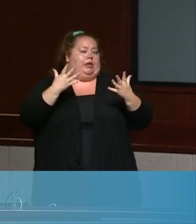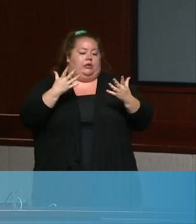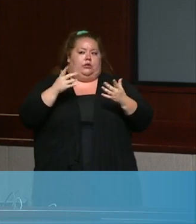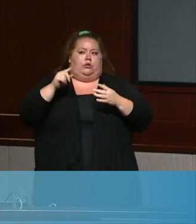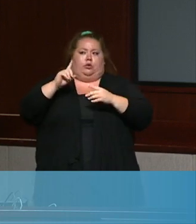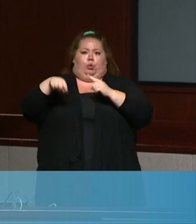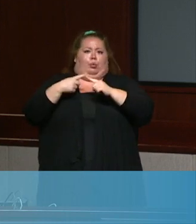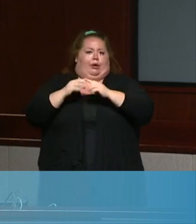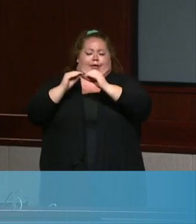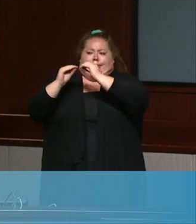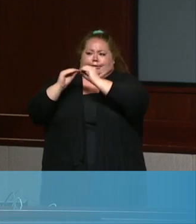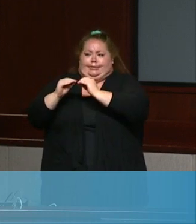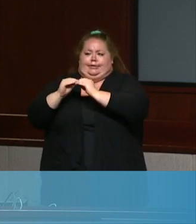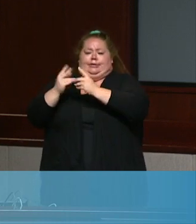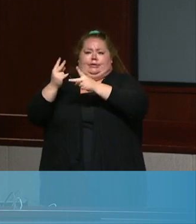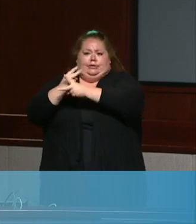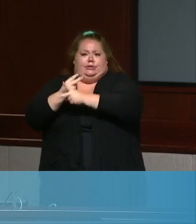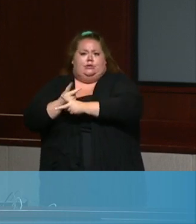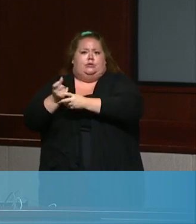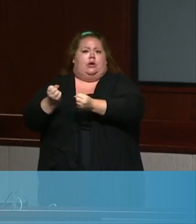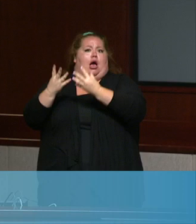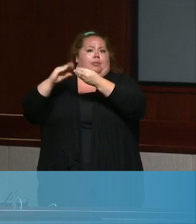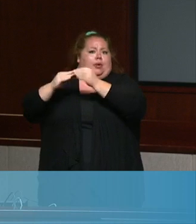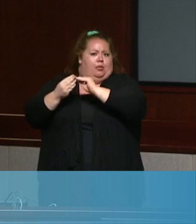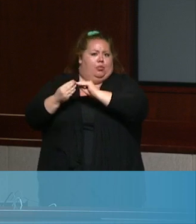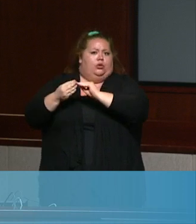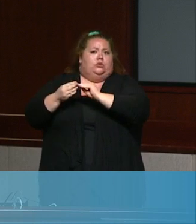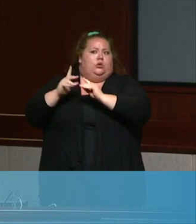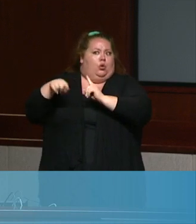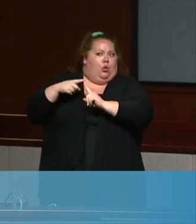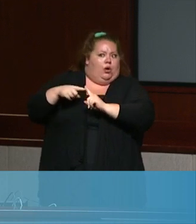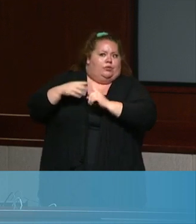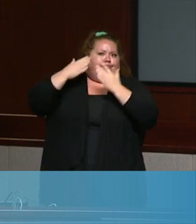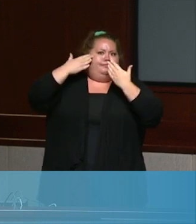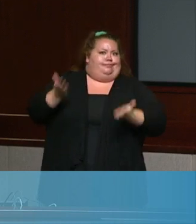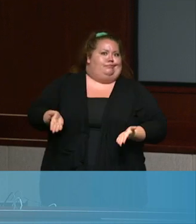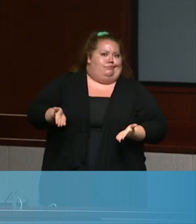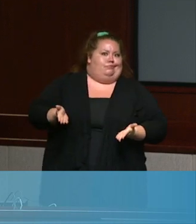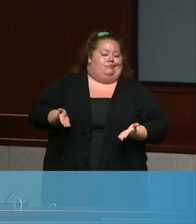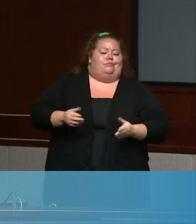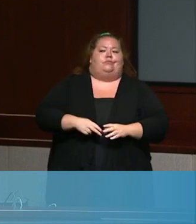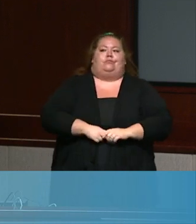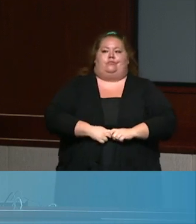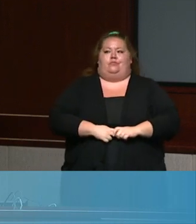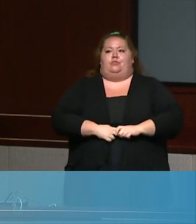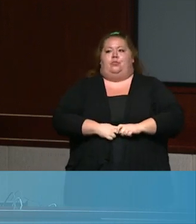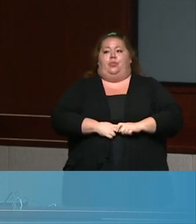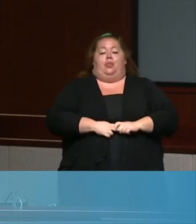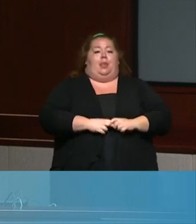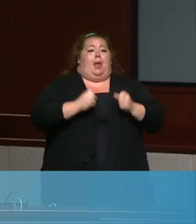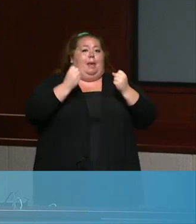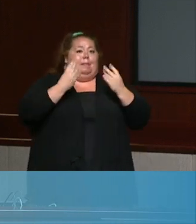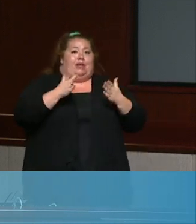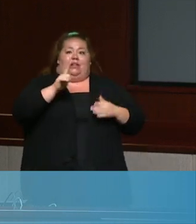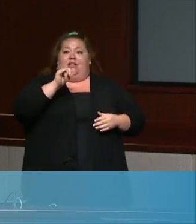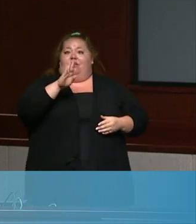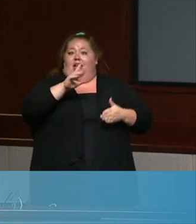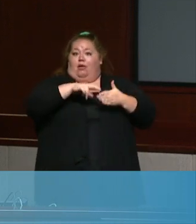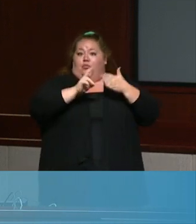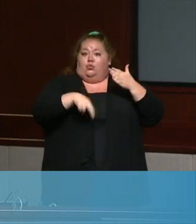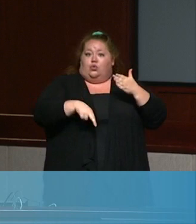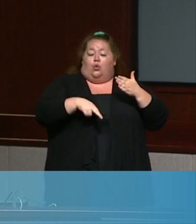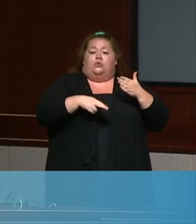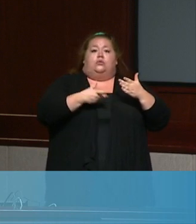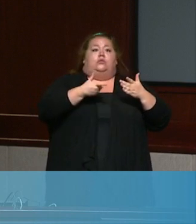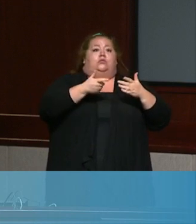fixed, but many of those lab results that are going into the system are not coming out.